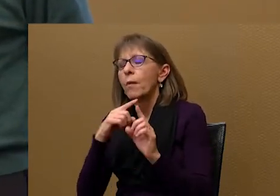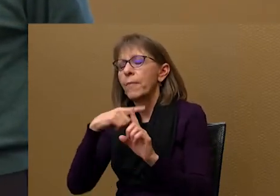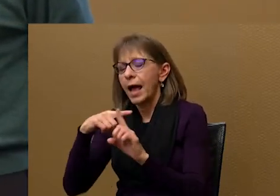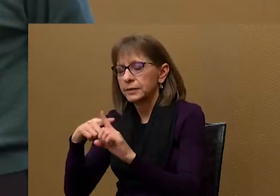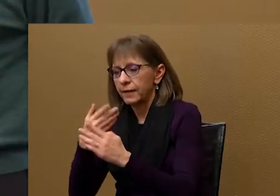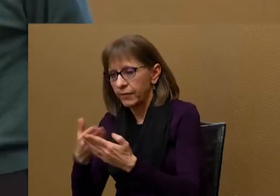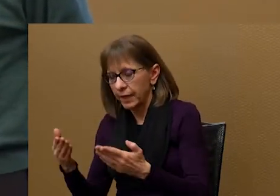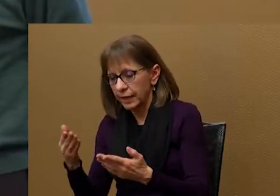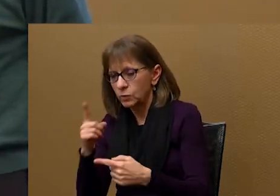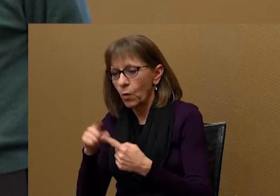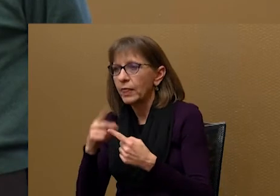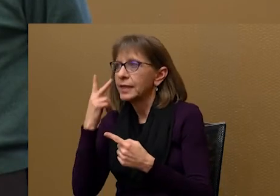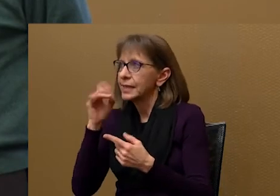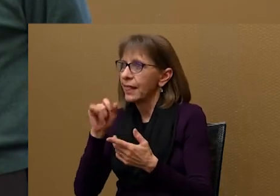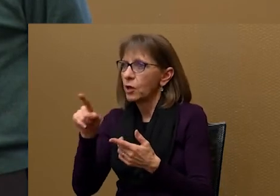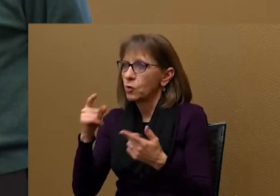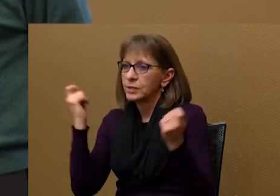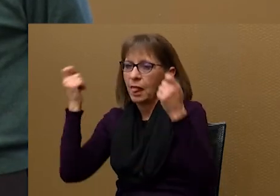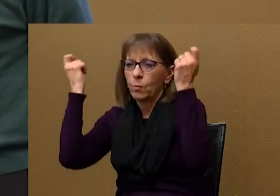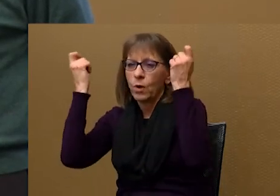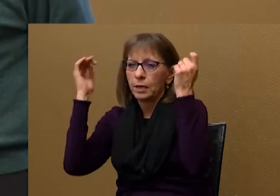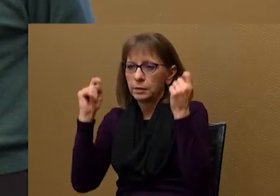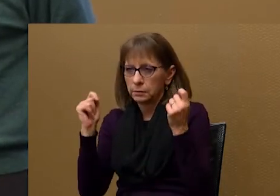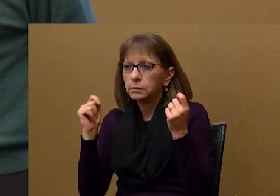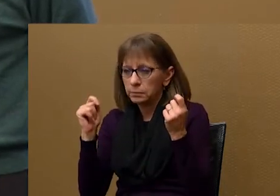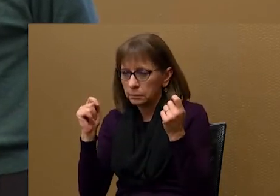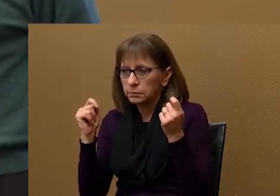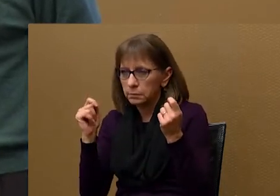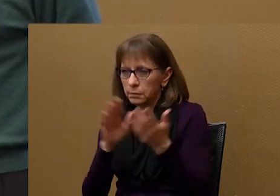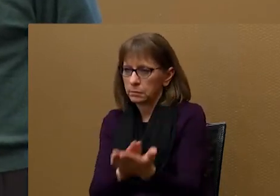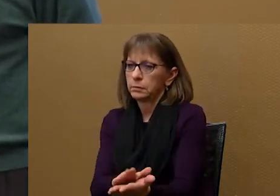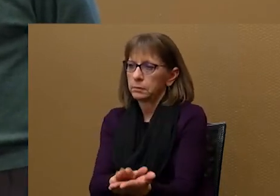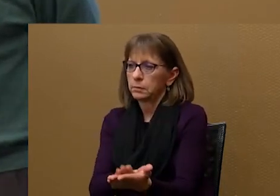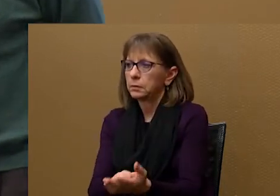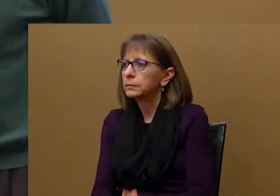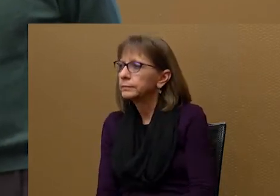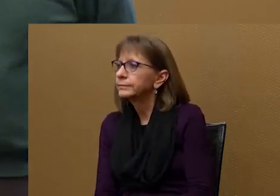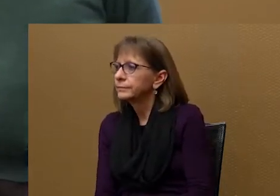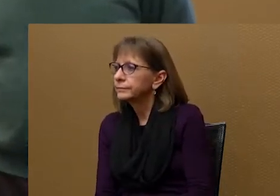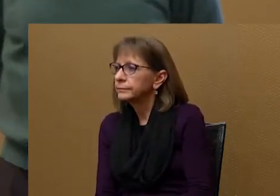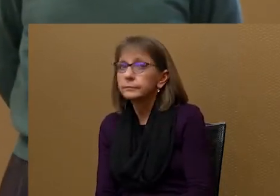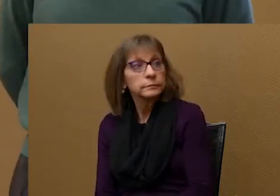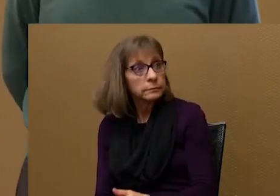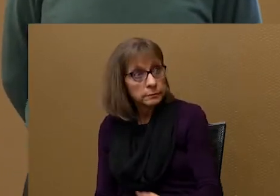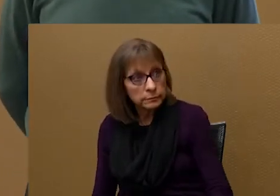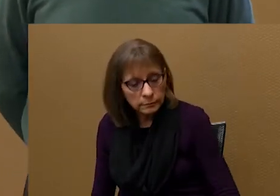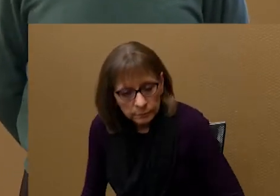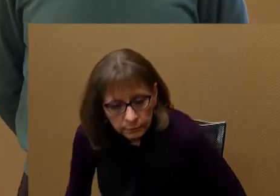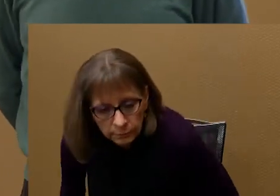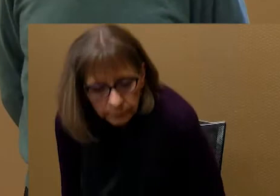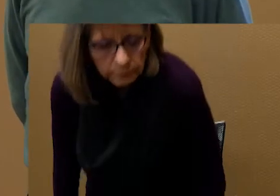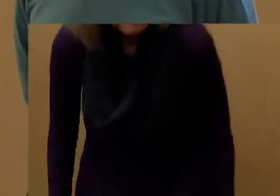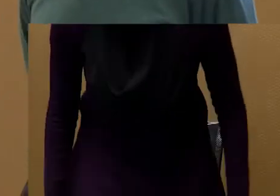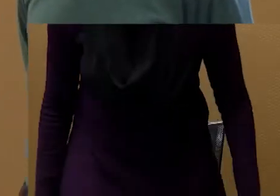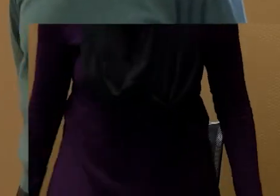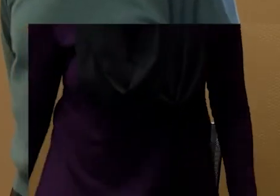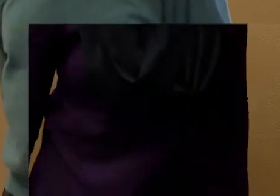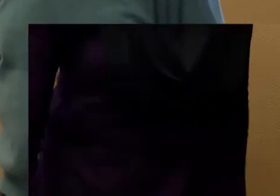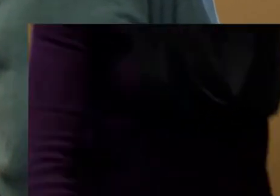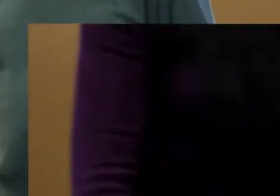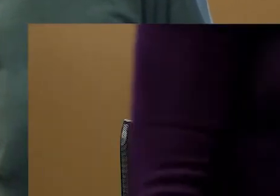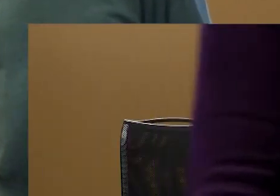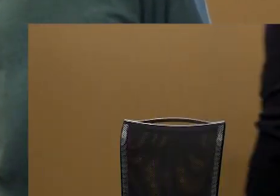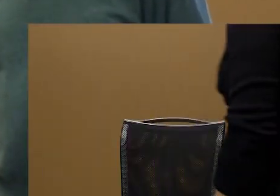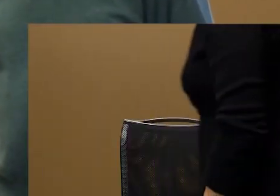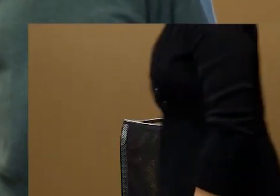positives when they see that you're celebrating what they did. And absolutely. So basic principle always is